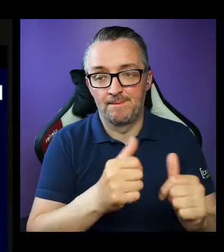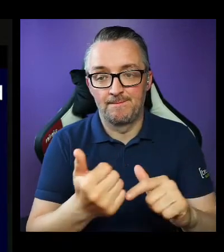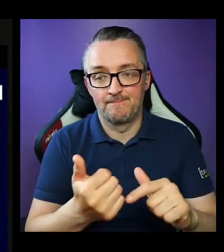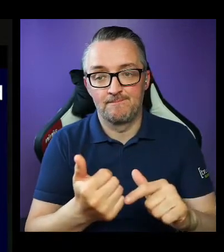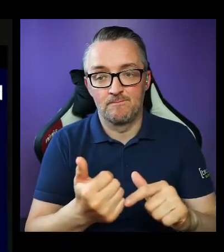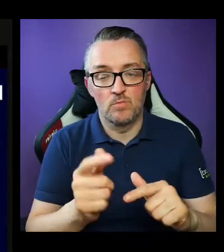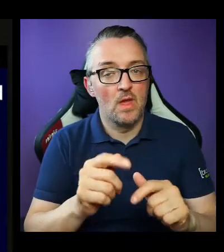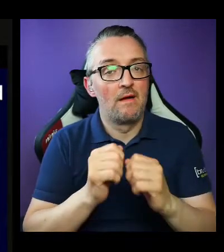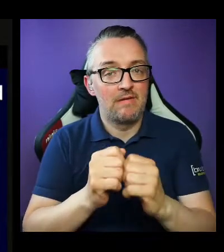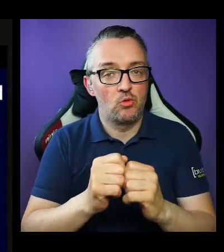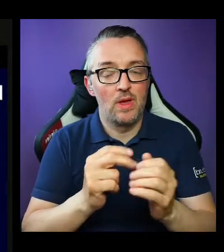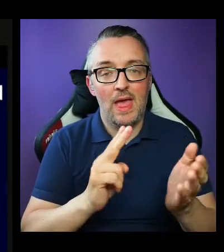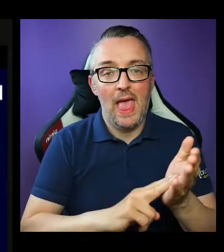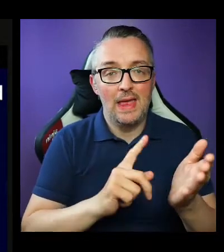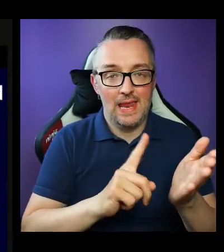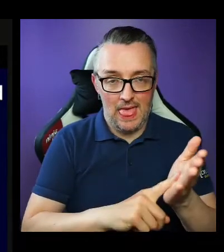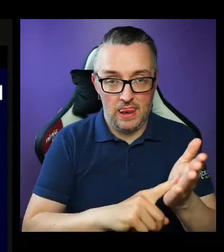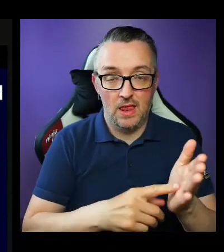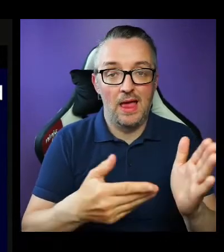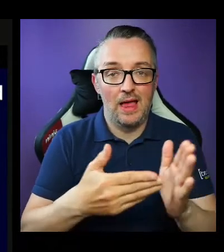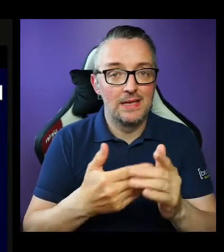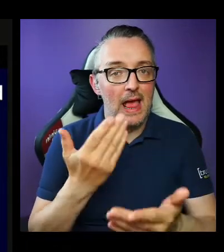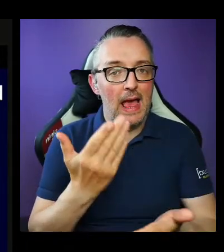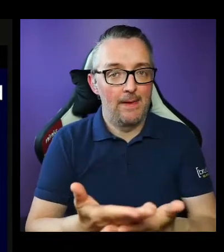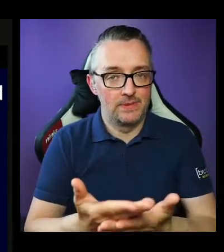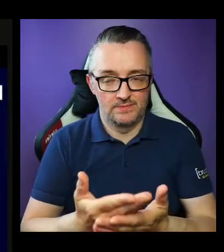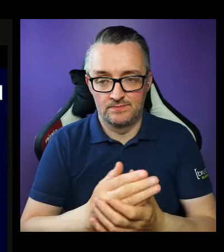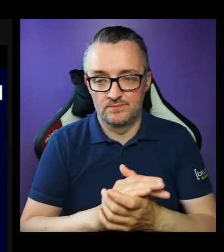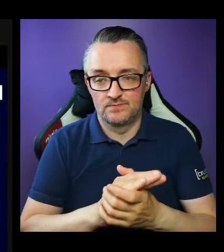And then the value is NL and claimed.